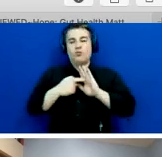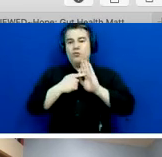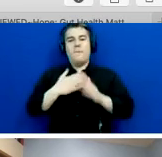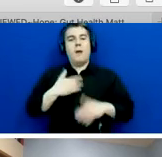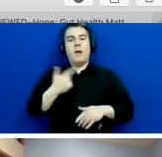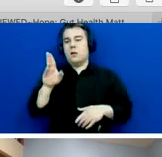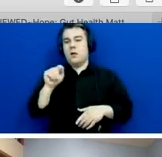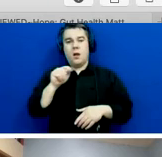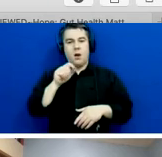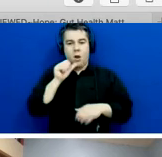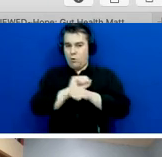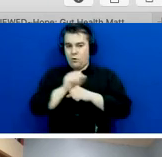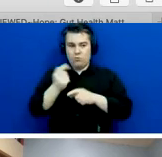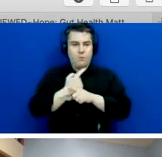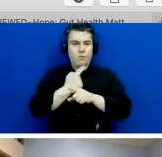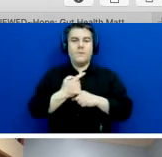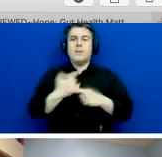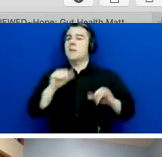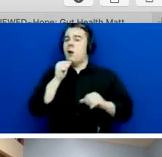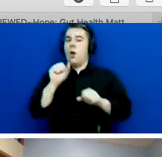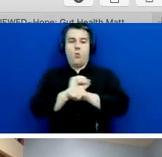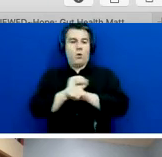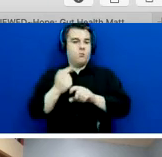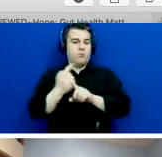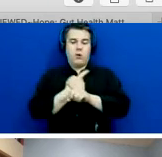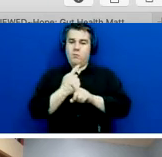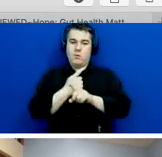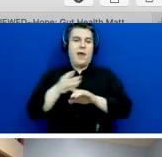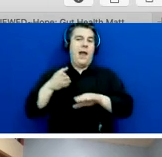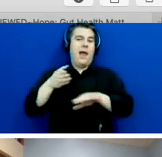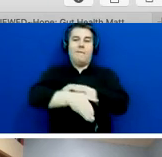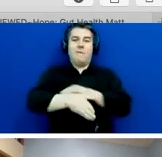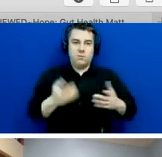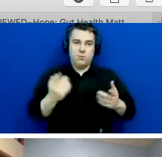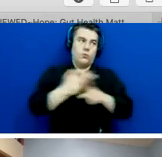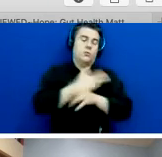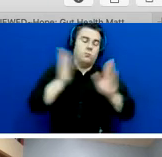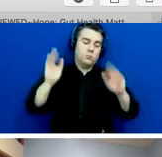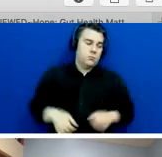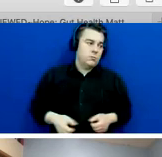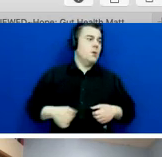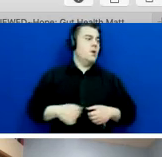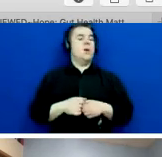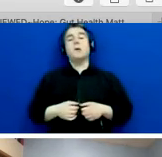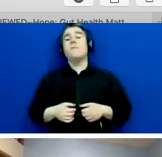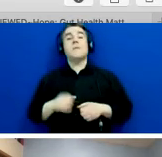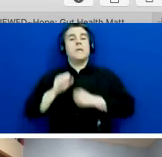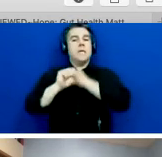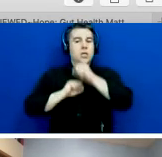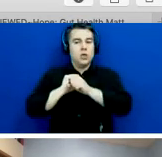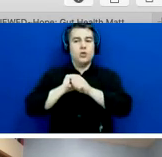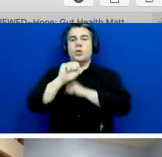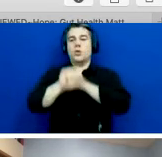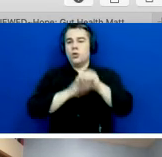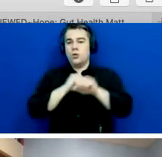wasn't working properly. It still wasn't working properly, definitely not working properly after that. I went years trying to, and I